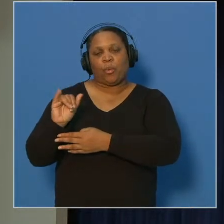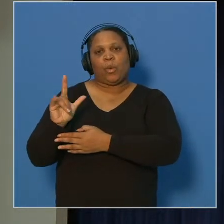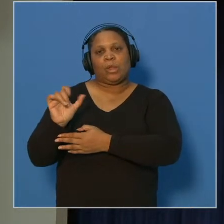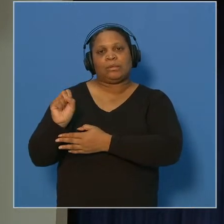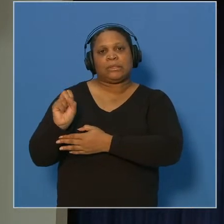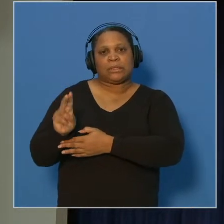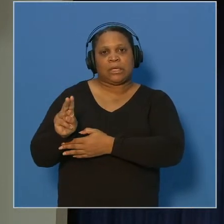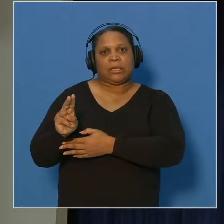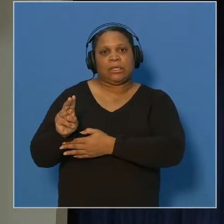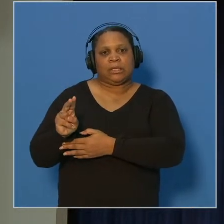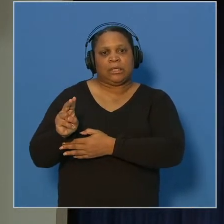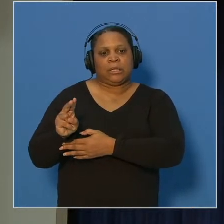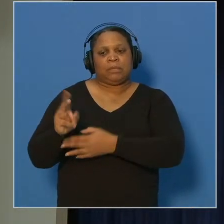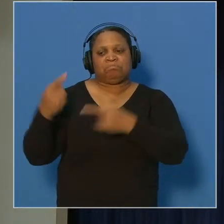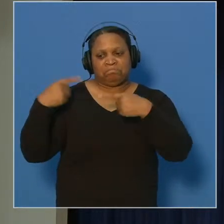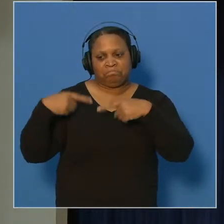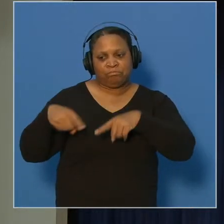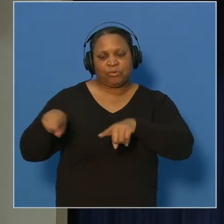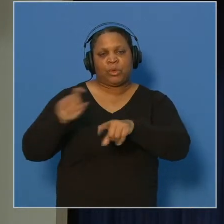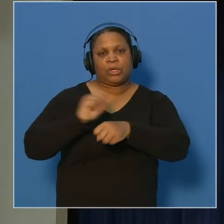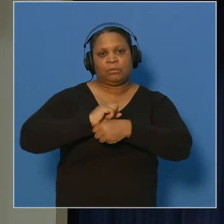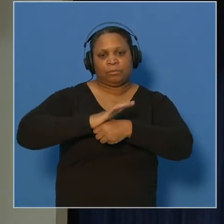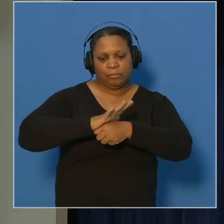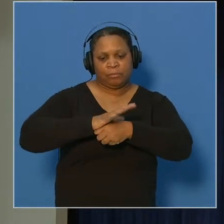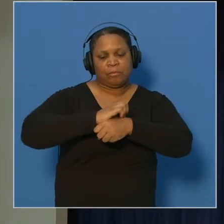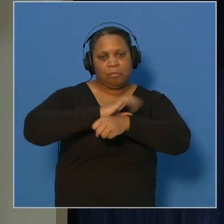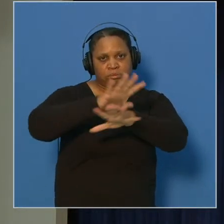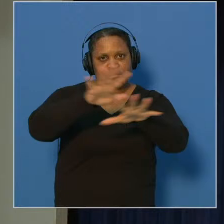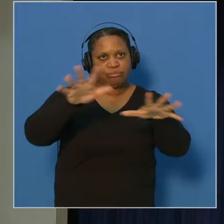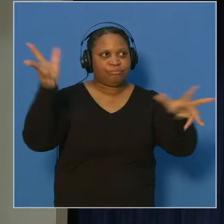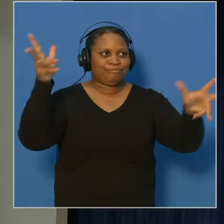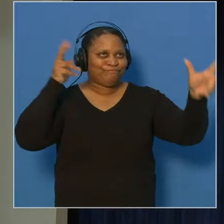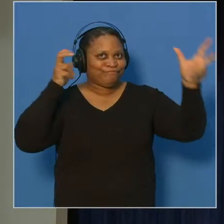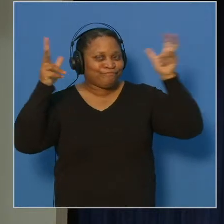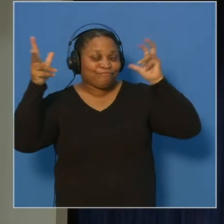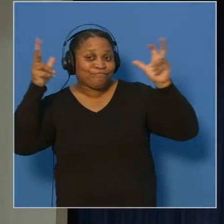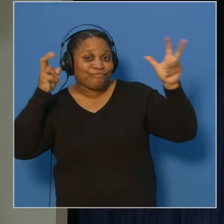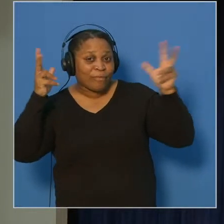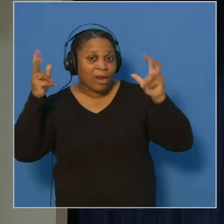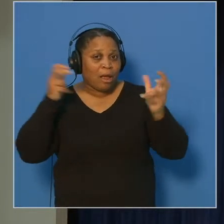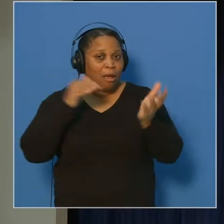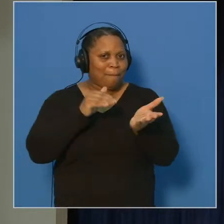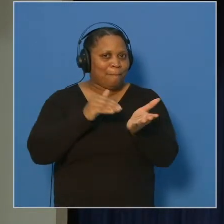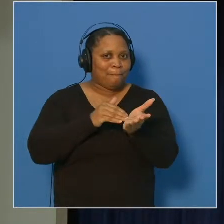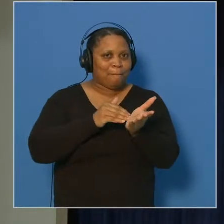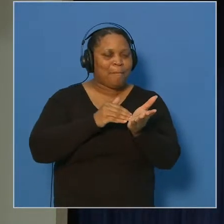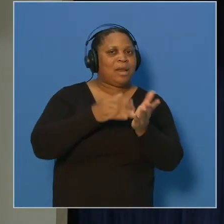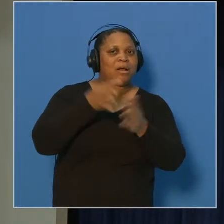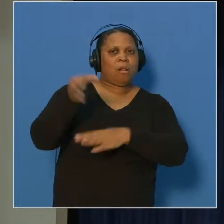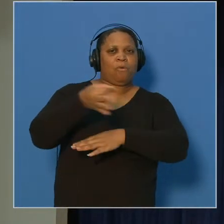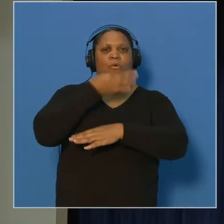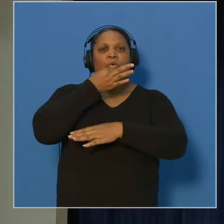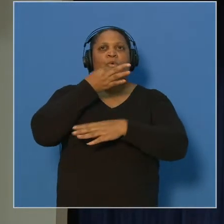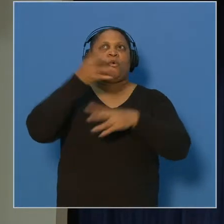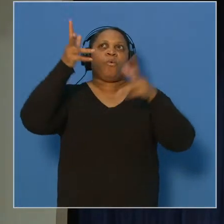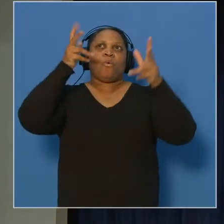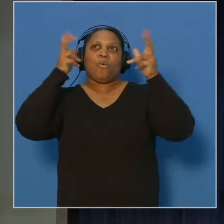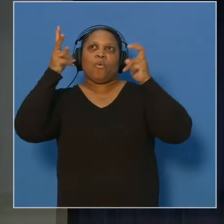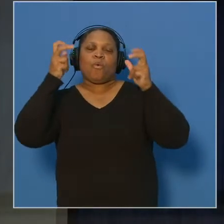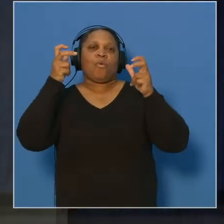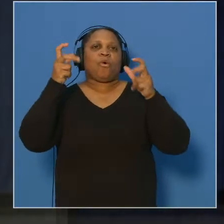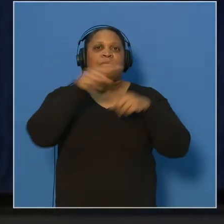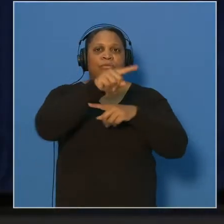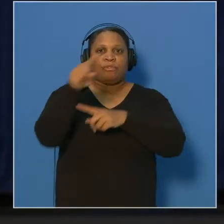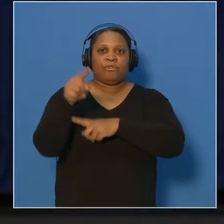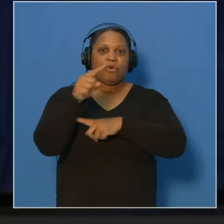of the COVID-19 pandemic, the government has listened to our medical experts, taken lessons from countries that have been successful in flattening